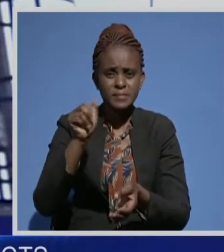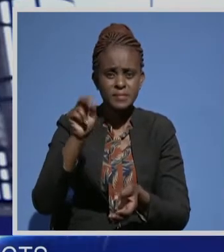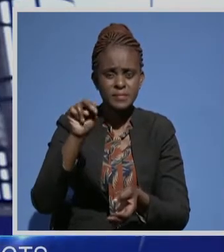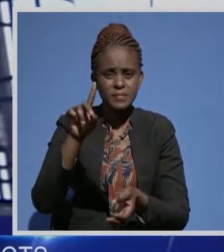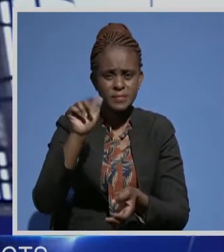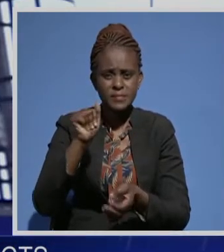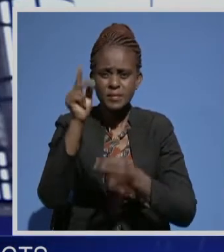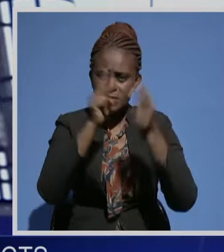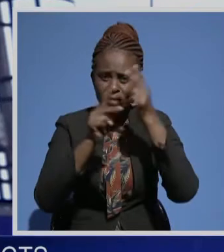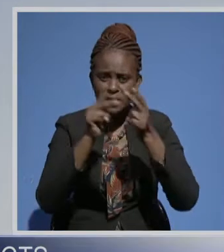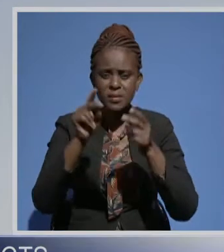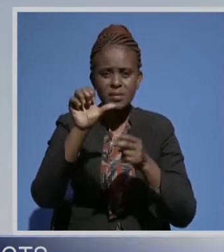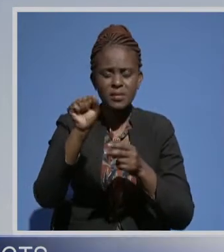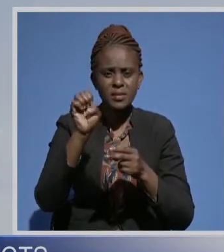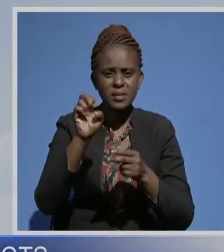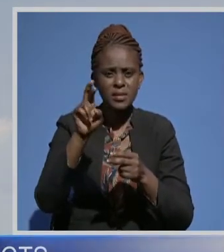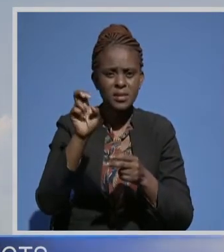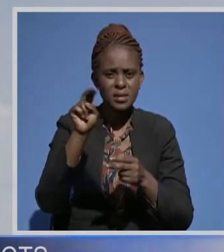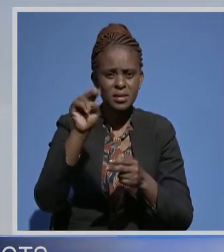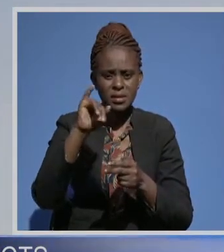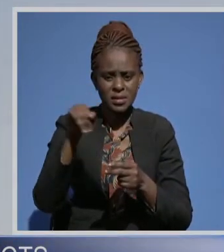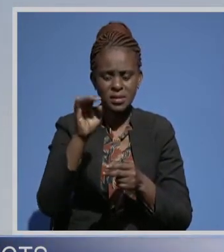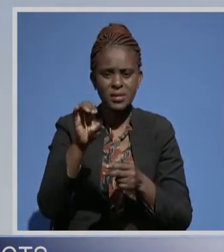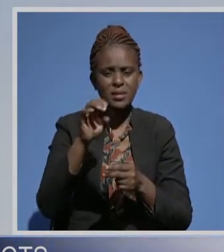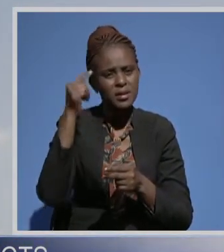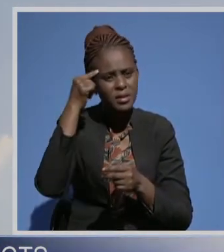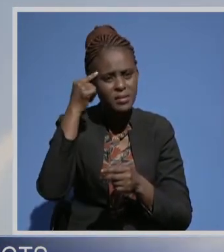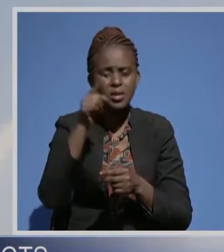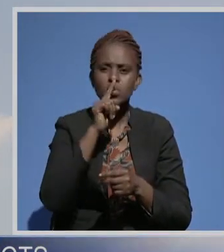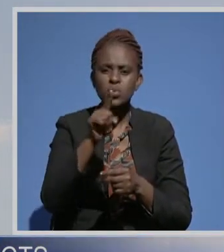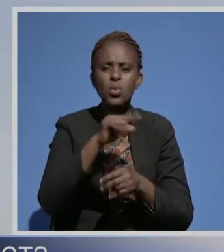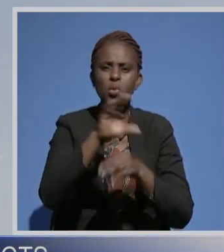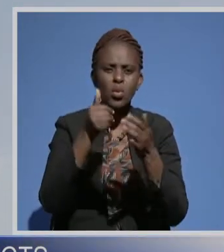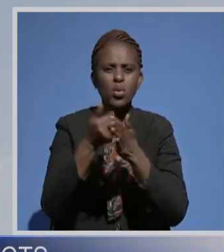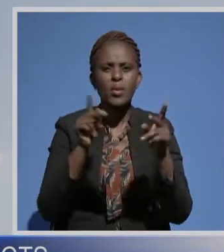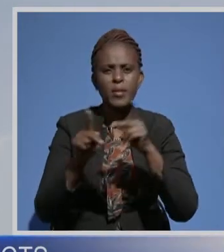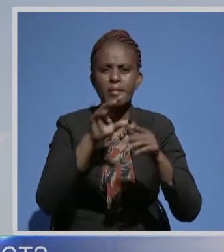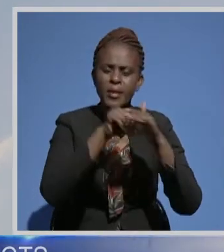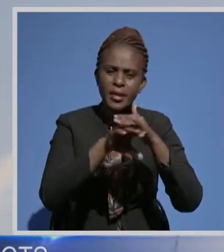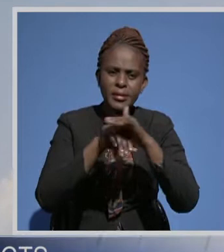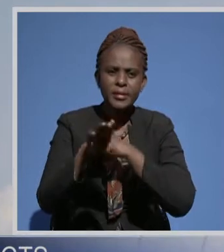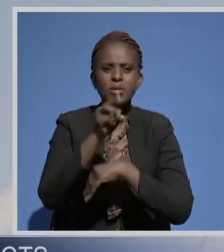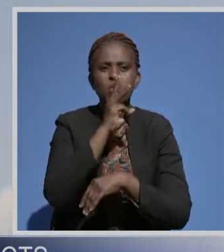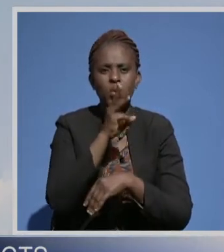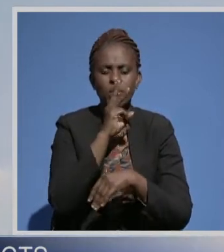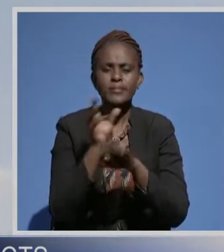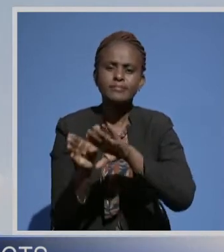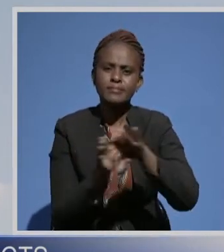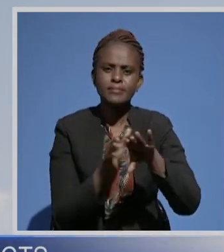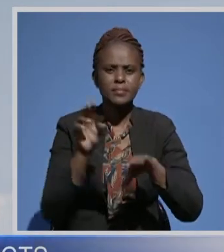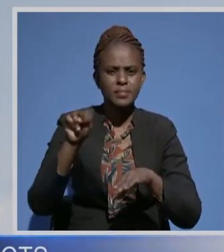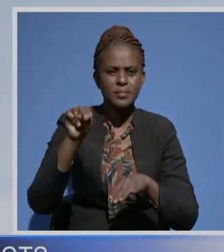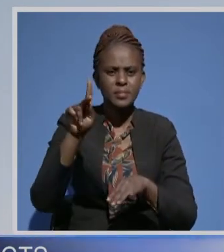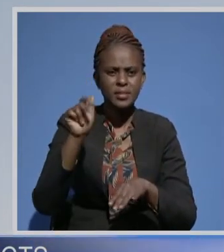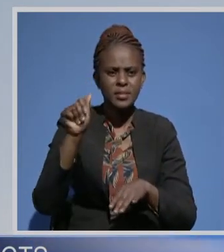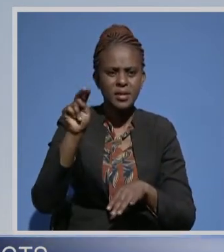visited Serenje. He said government is determined to ensure that everyone has access to the commodity. Meanwhile, Lukanga Water and Sewage